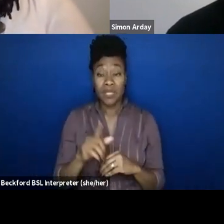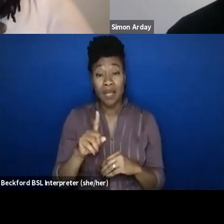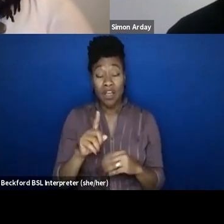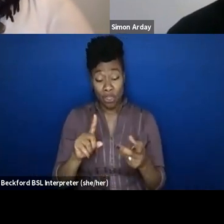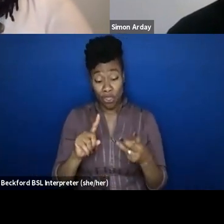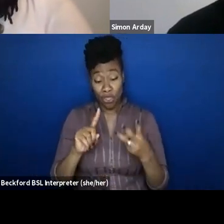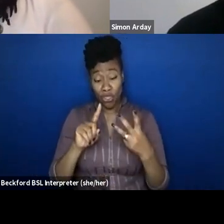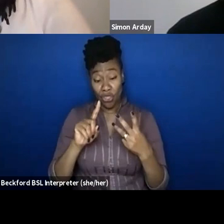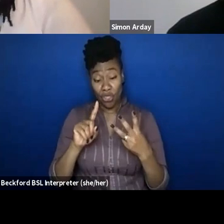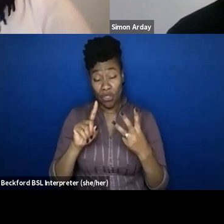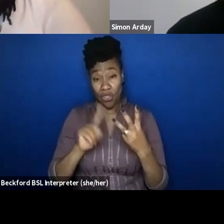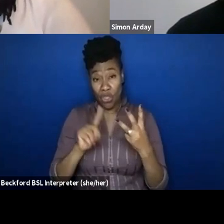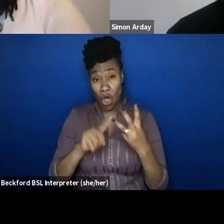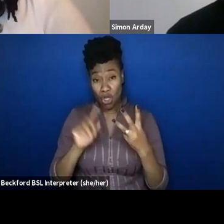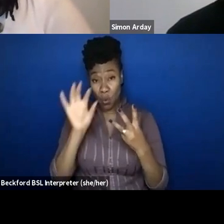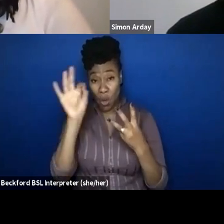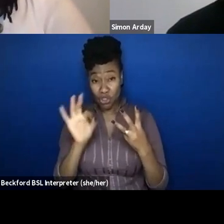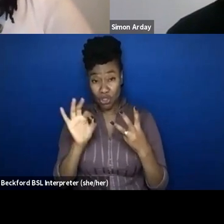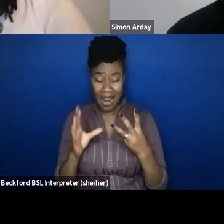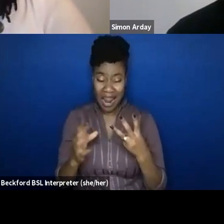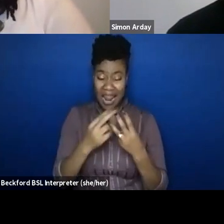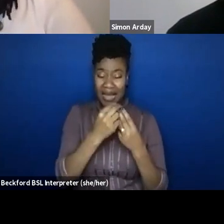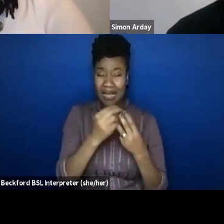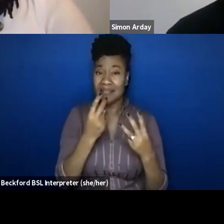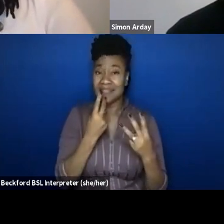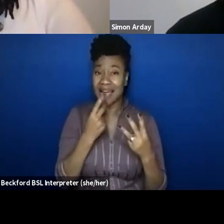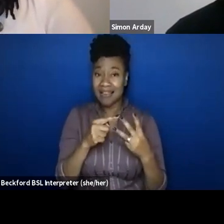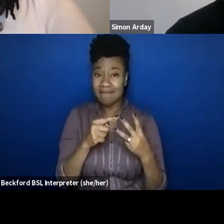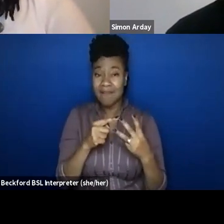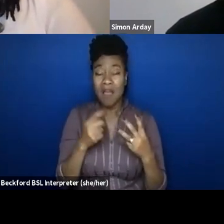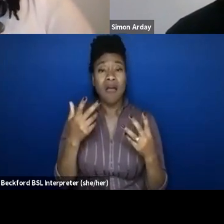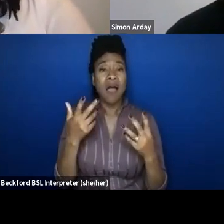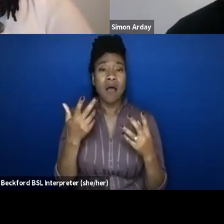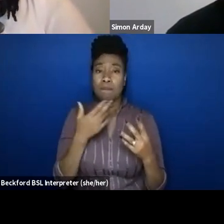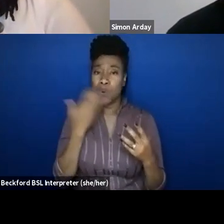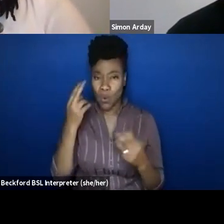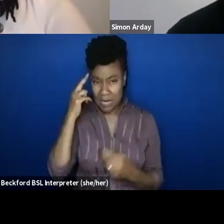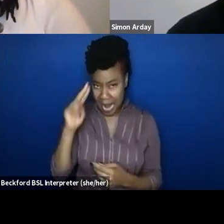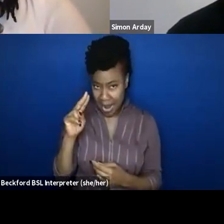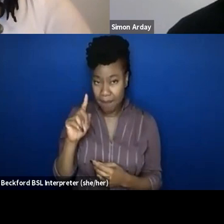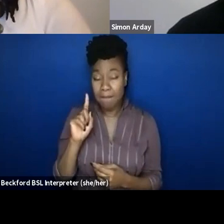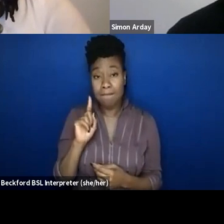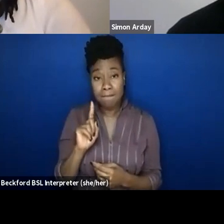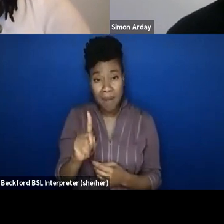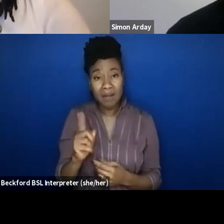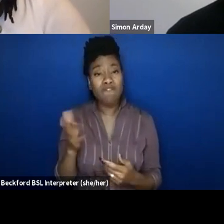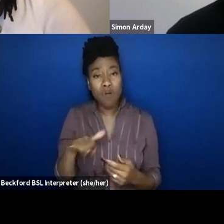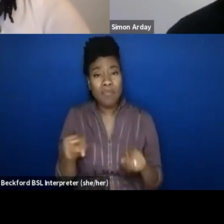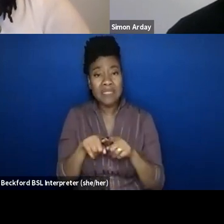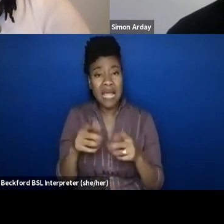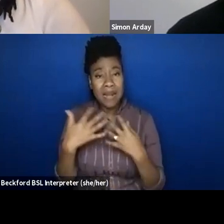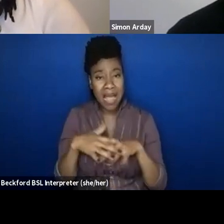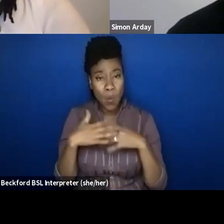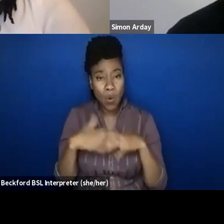And this comes from a member of the networks, but there's no name. And they say, what role do you think the wider